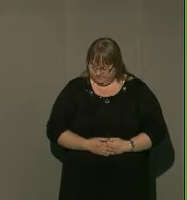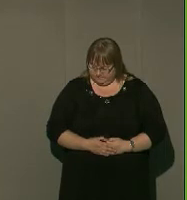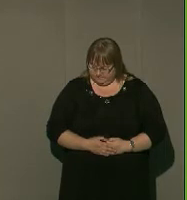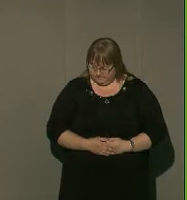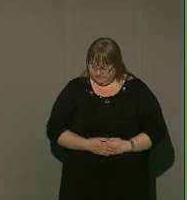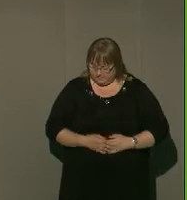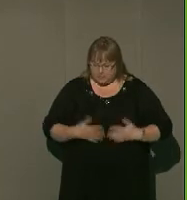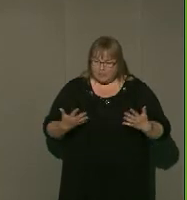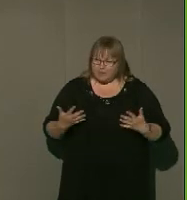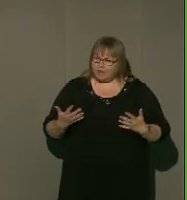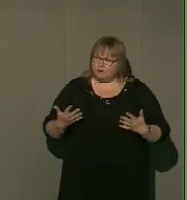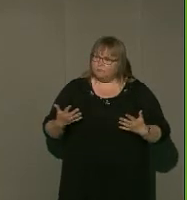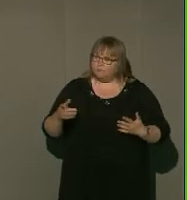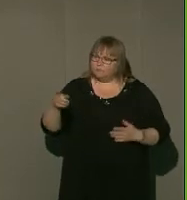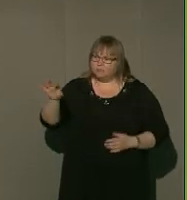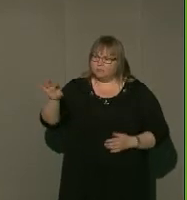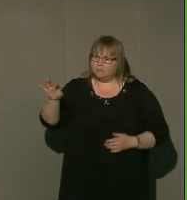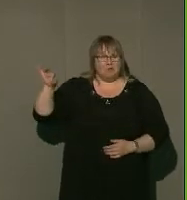Sorry?